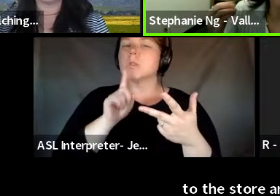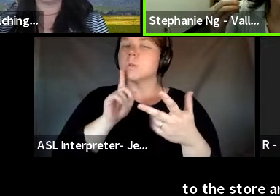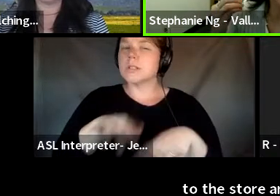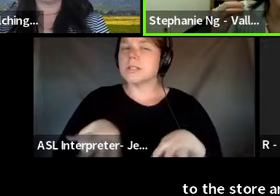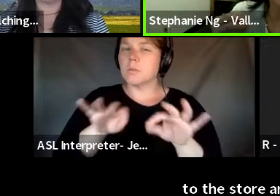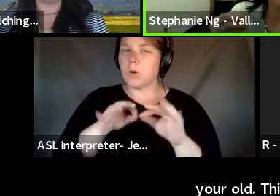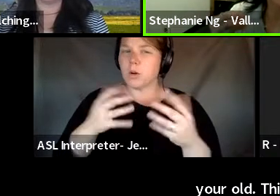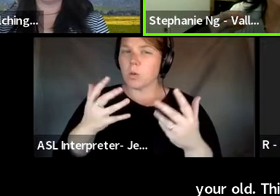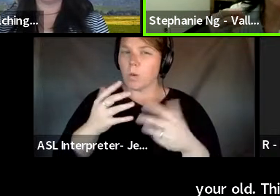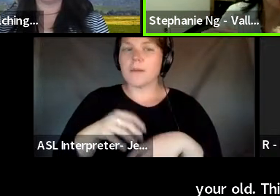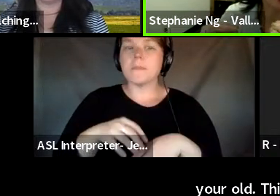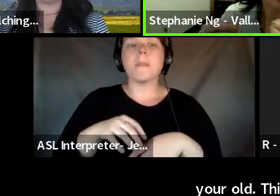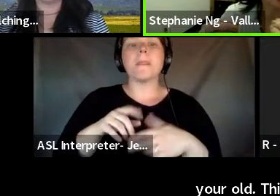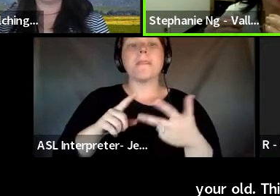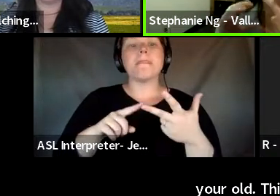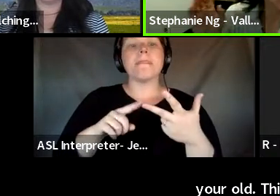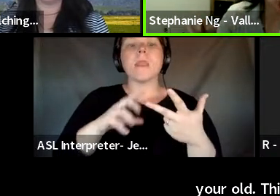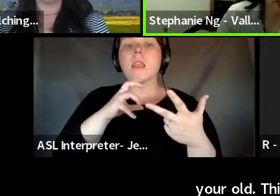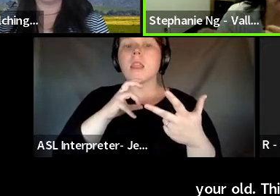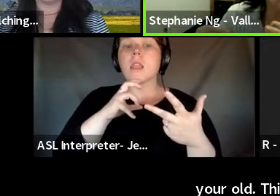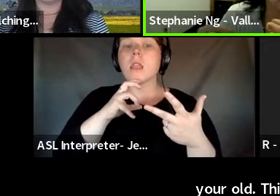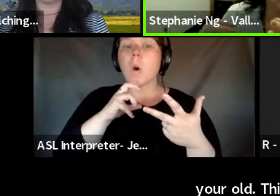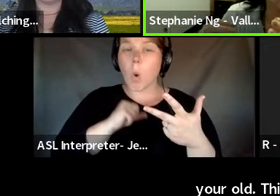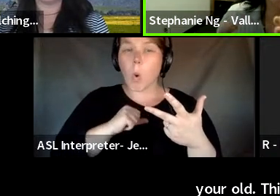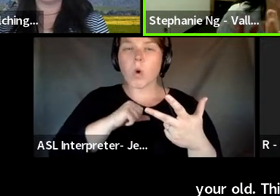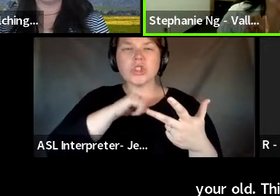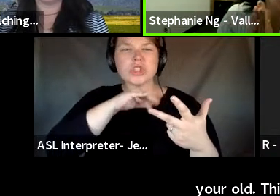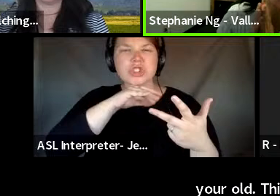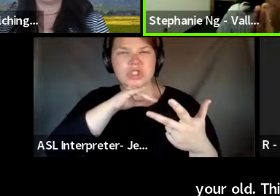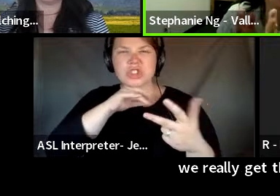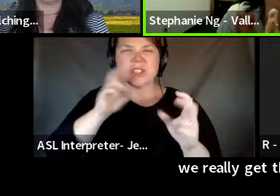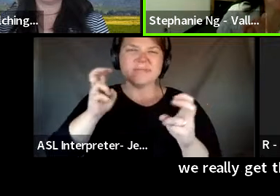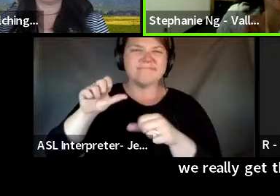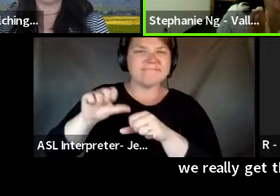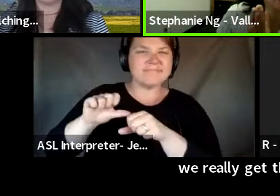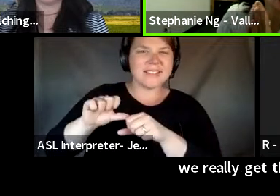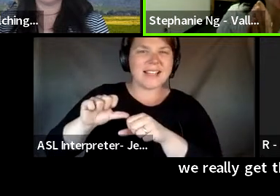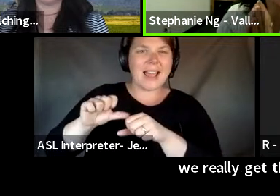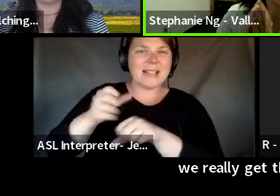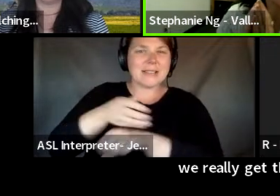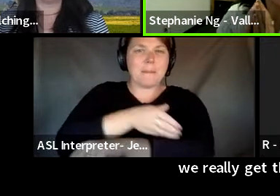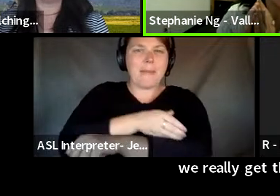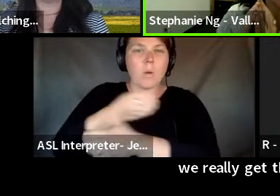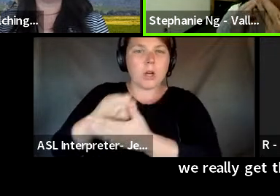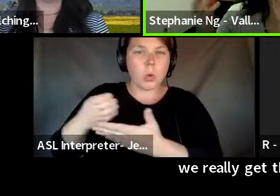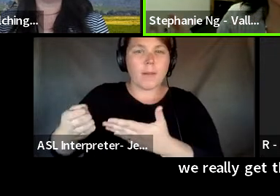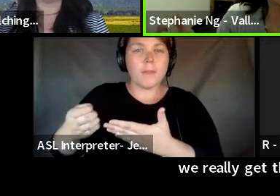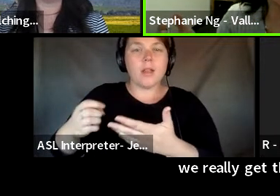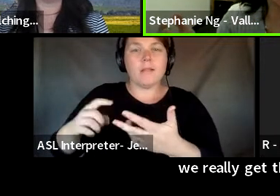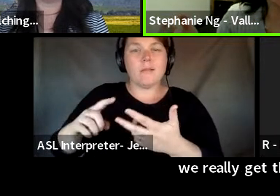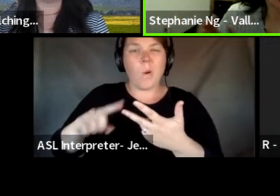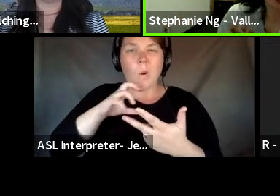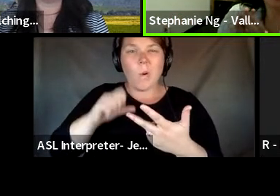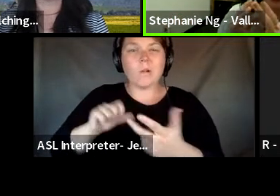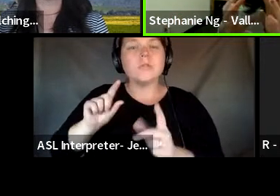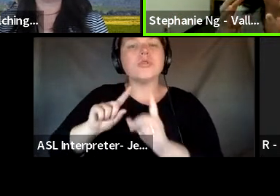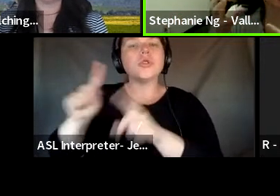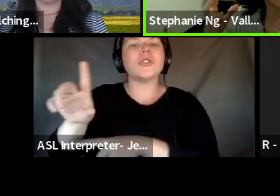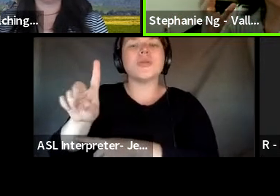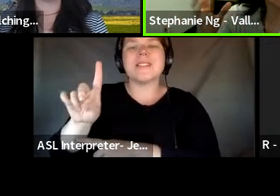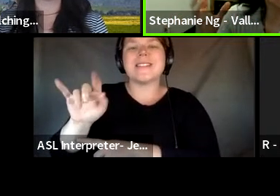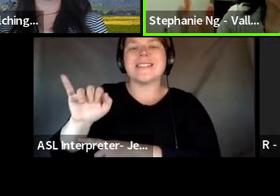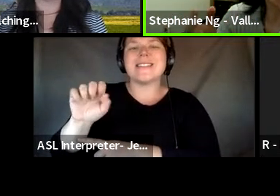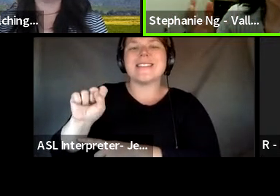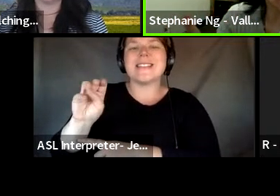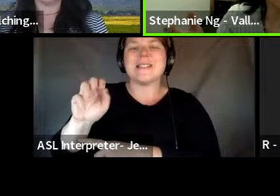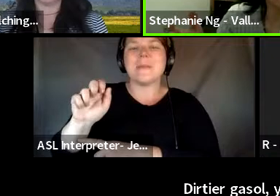reductions is you would take your old, dirtier gas-powered equipment to what we call a dismantler. So they